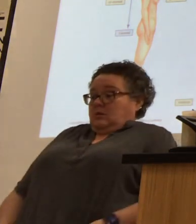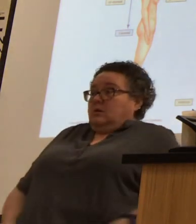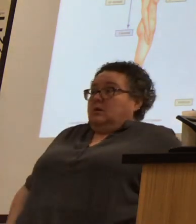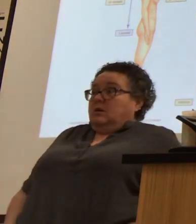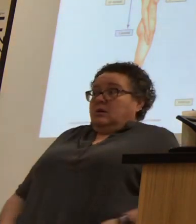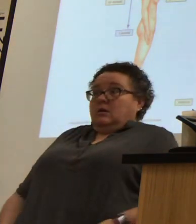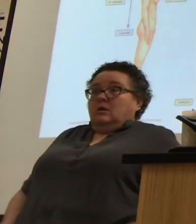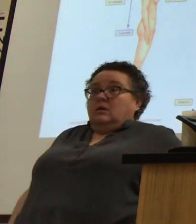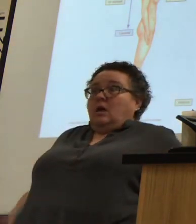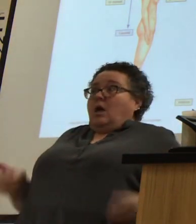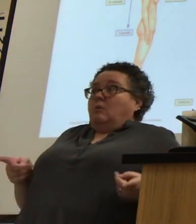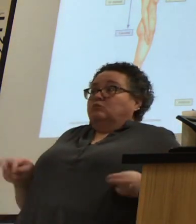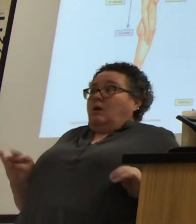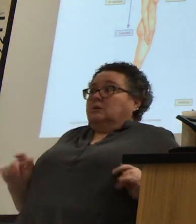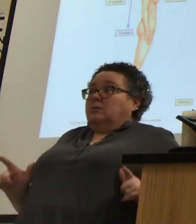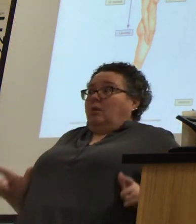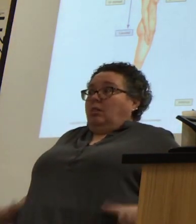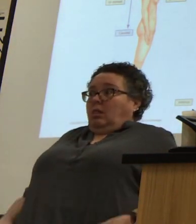Distal